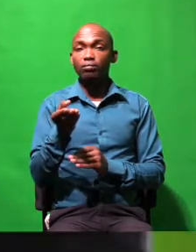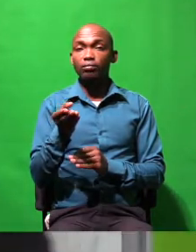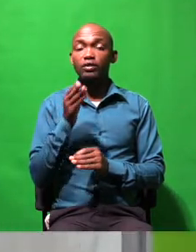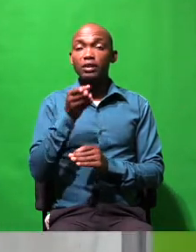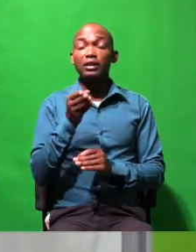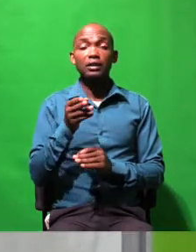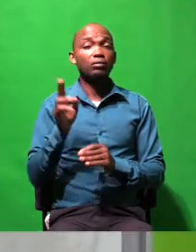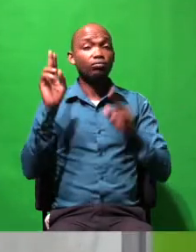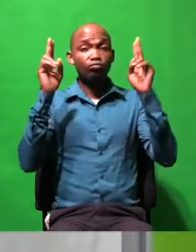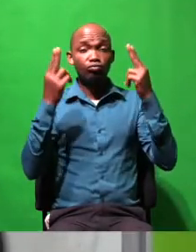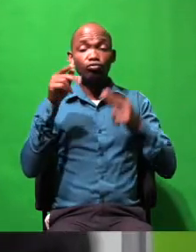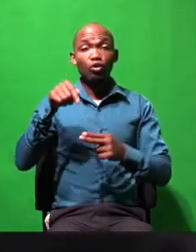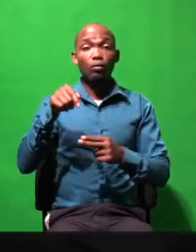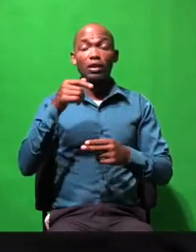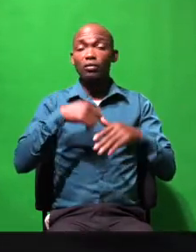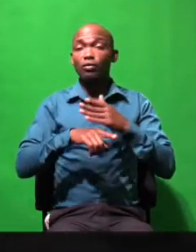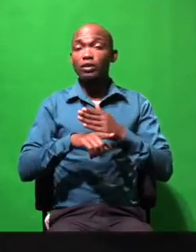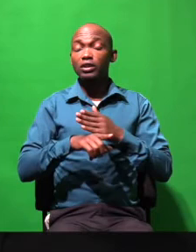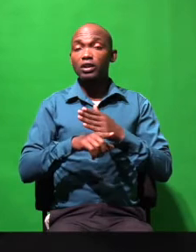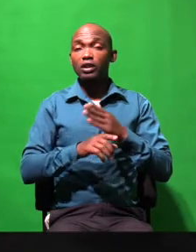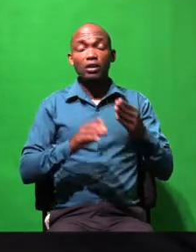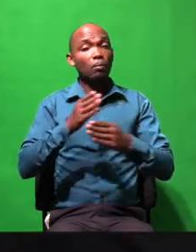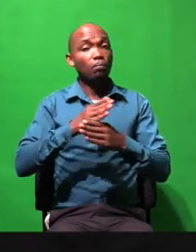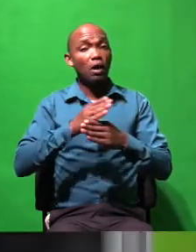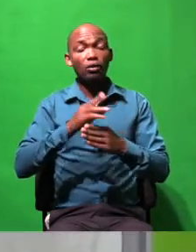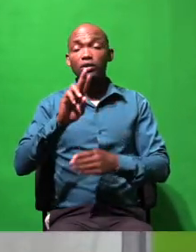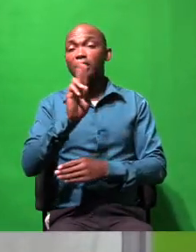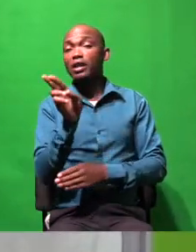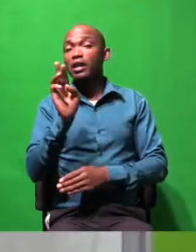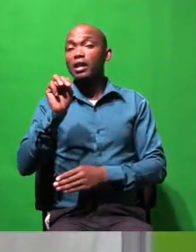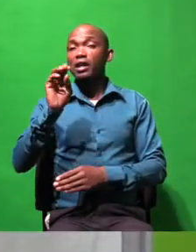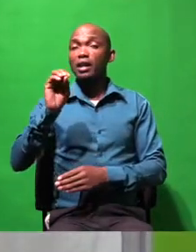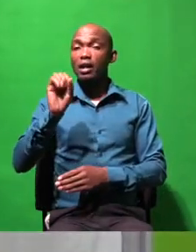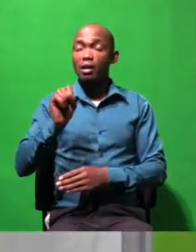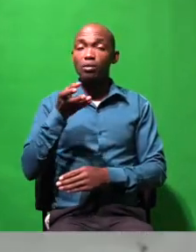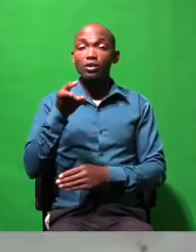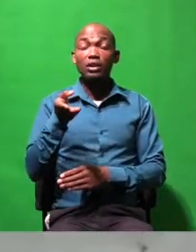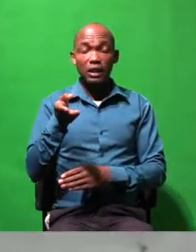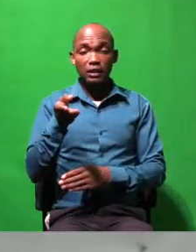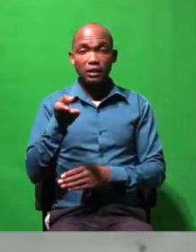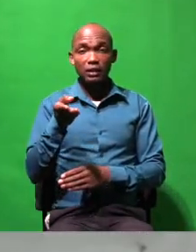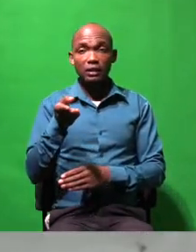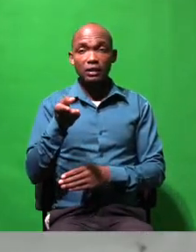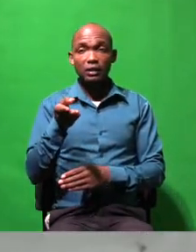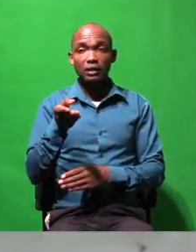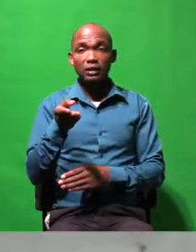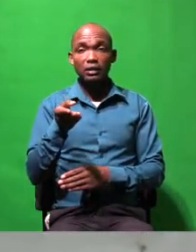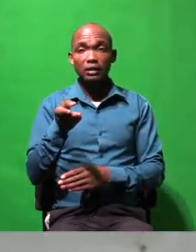this aspect concerned with the hemophilia. Hemophilia is a